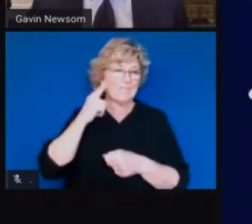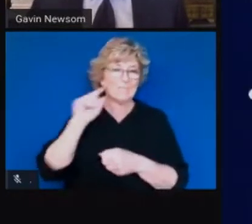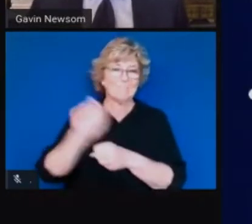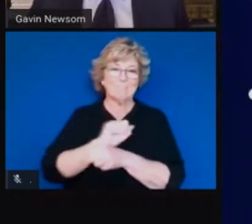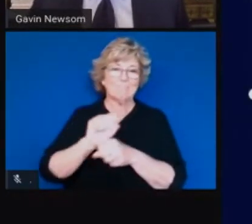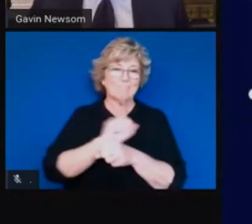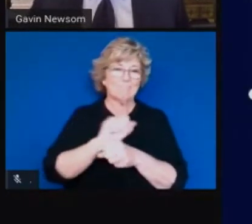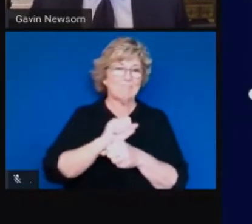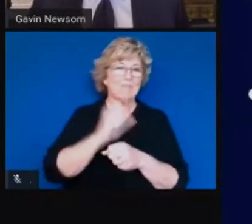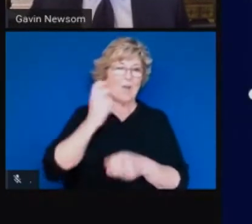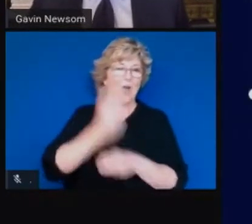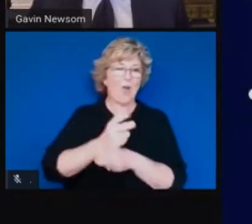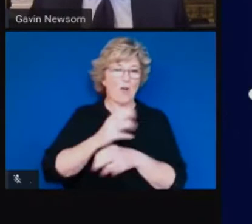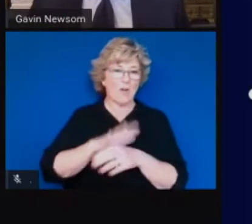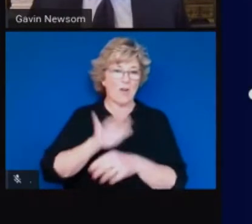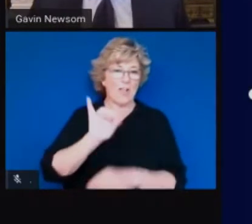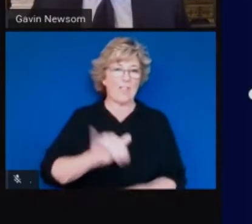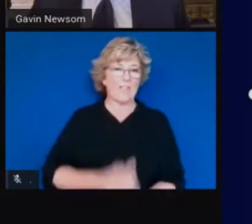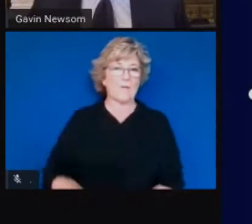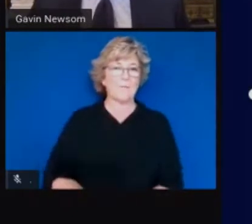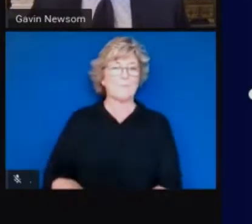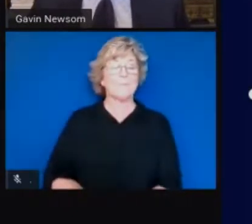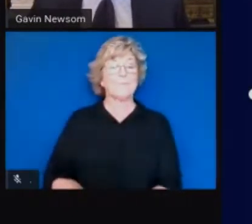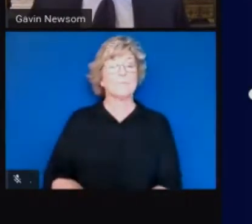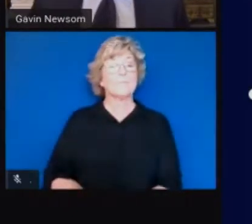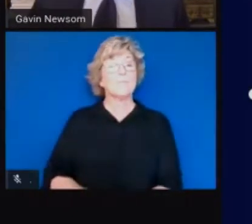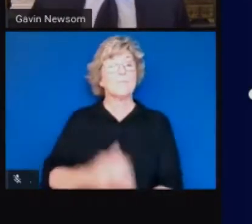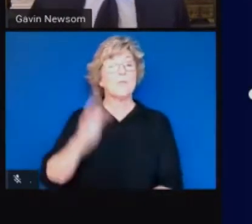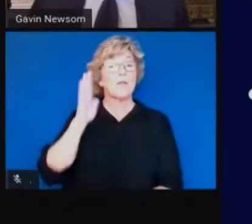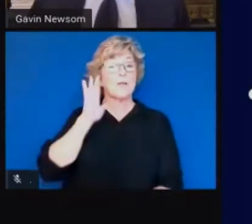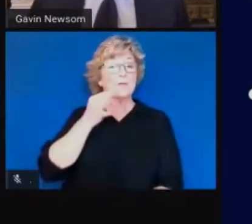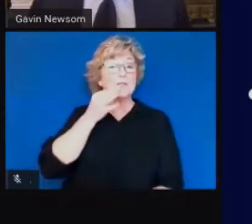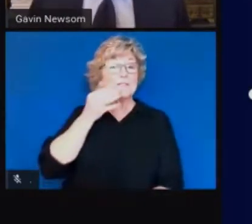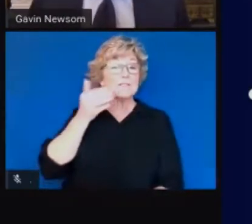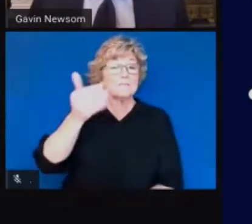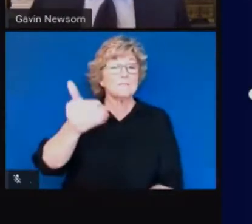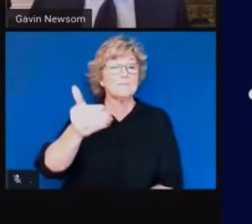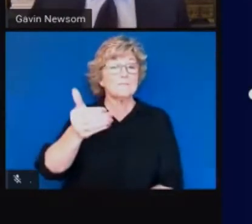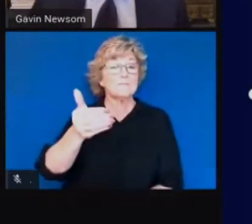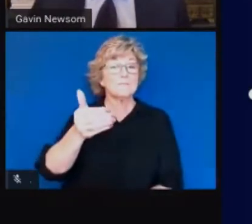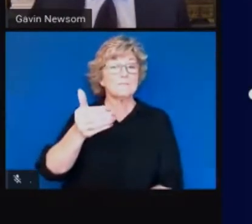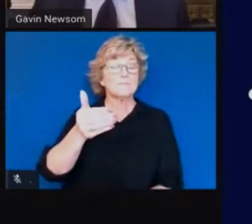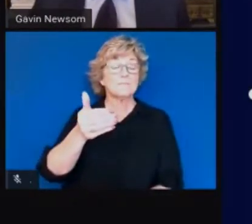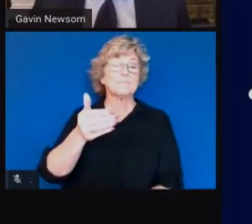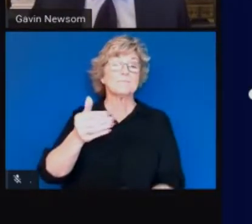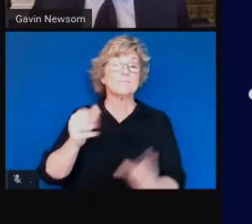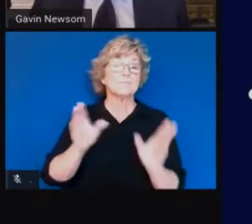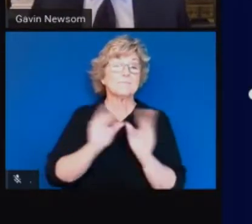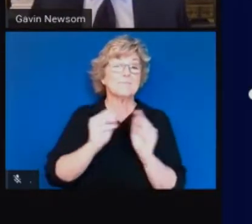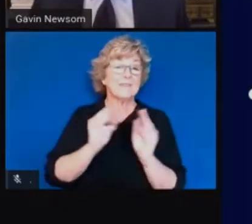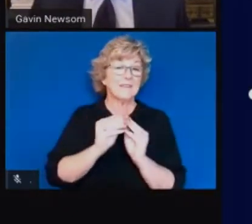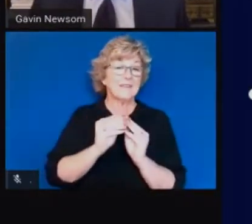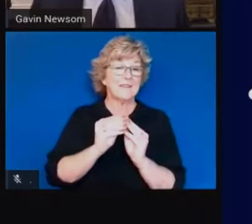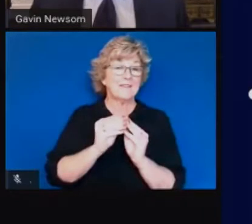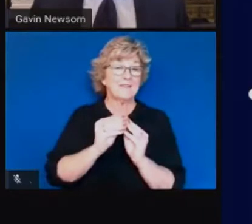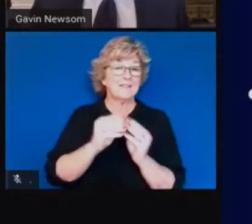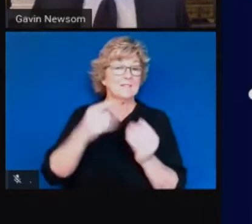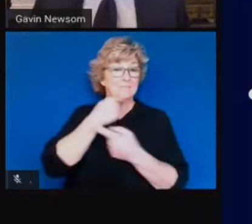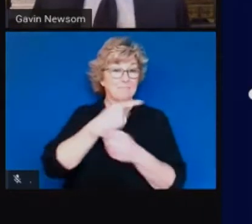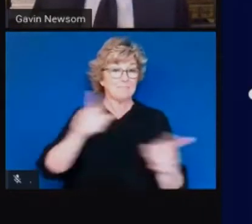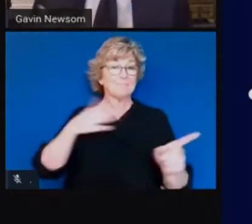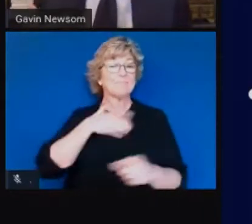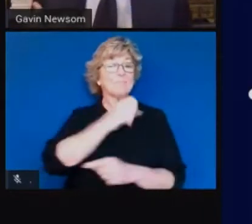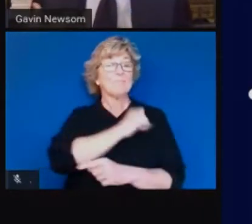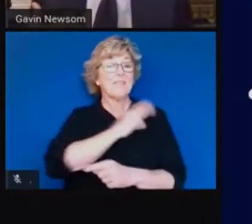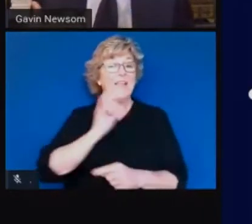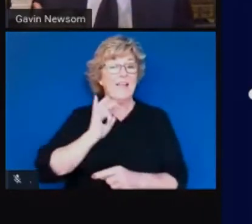on. As it relates to the upcoming meetings, and I was joking with my staff last night. I said,